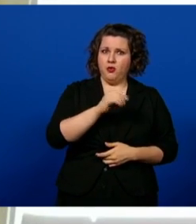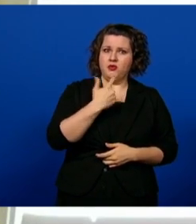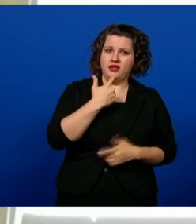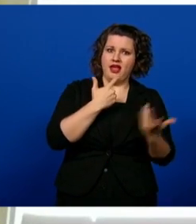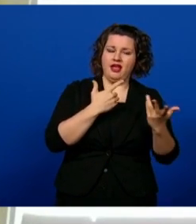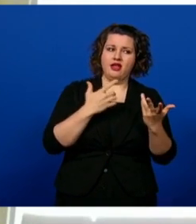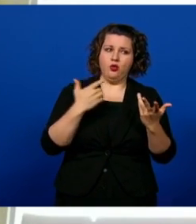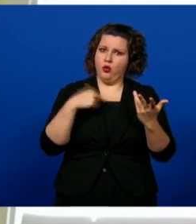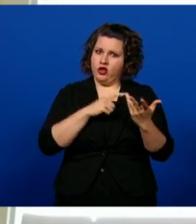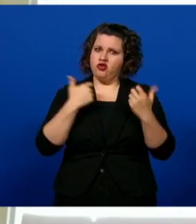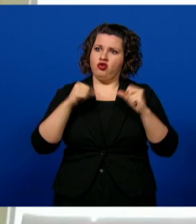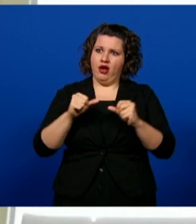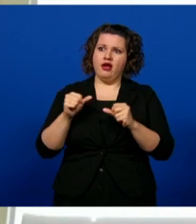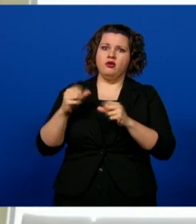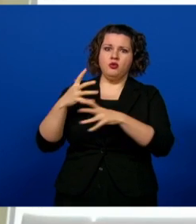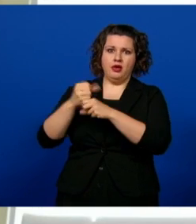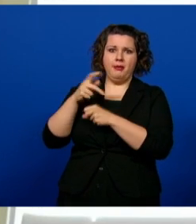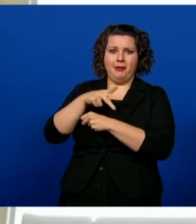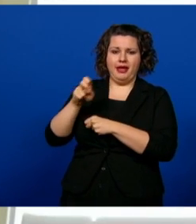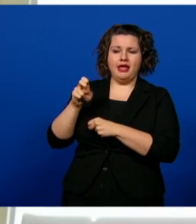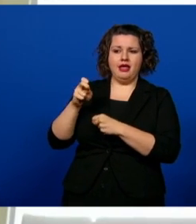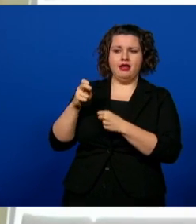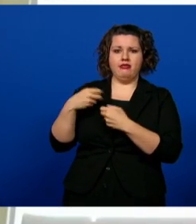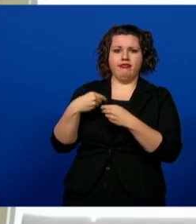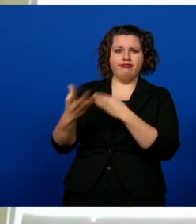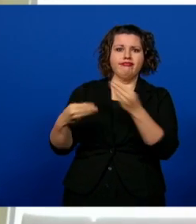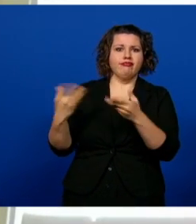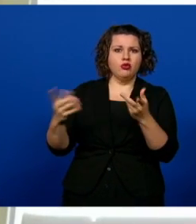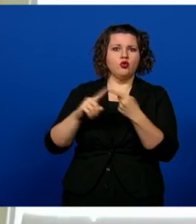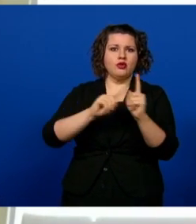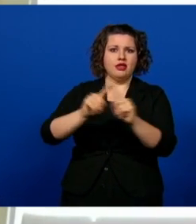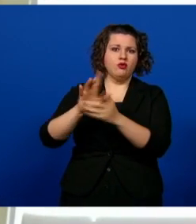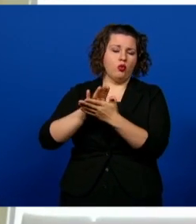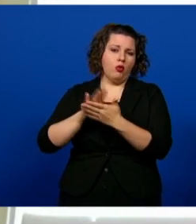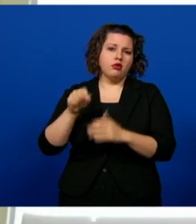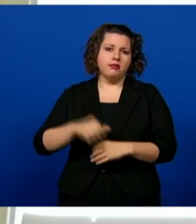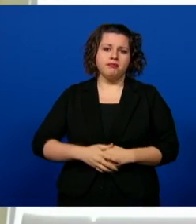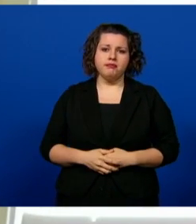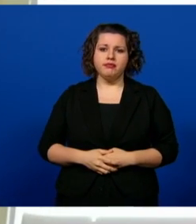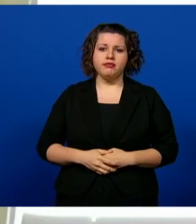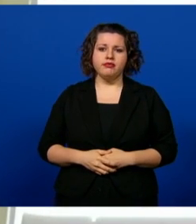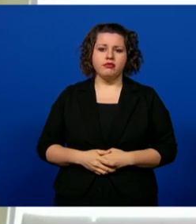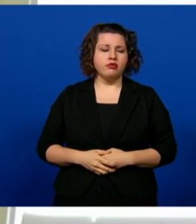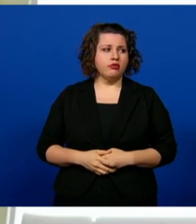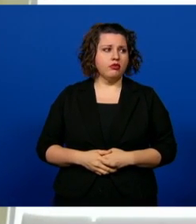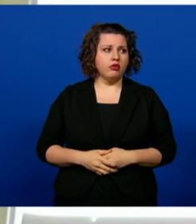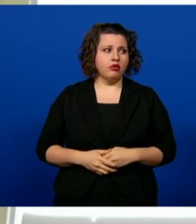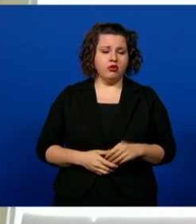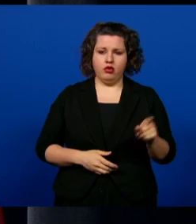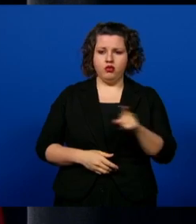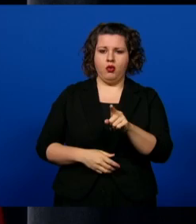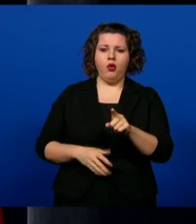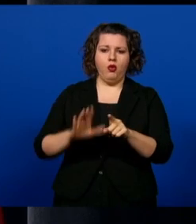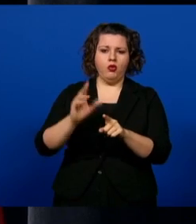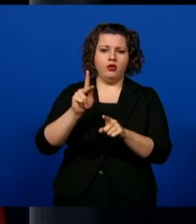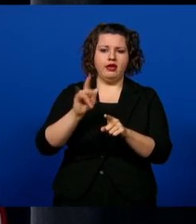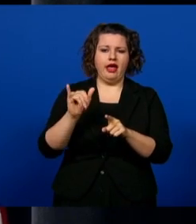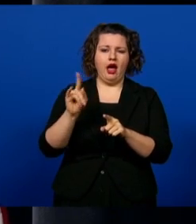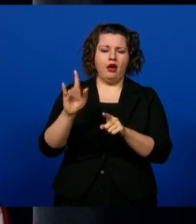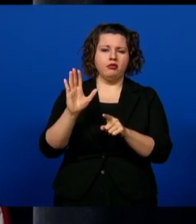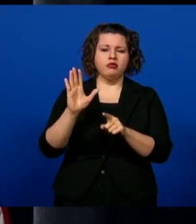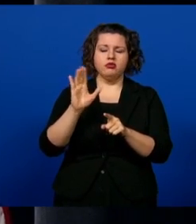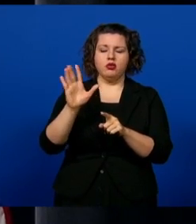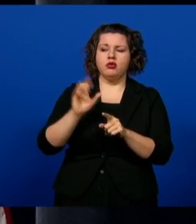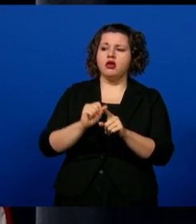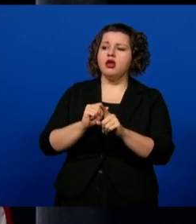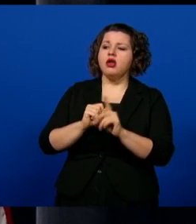that equipment and make it available for school staff. Yeah. So Caitlin, I'll come right back. So